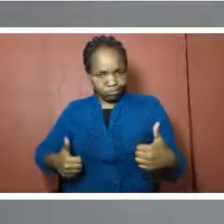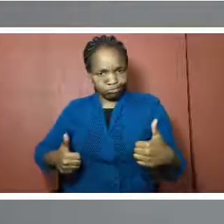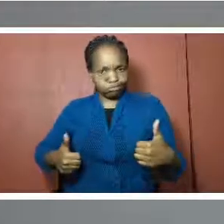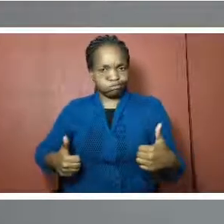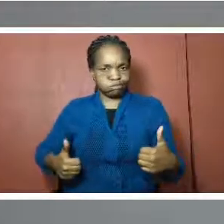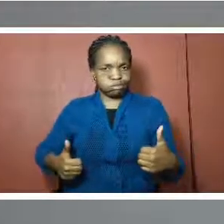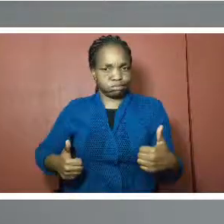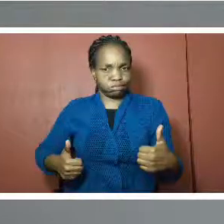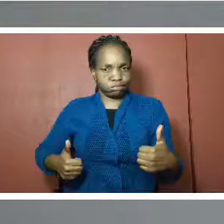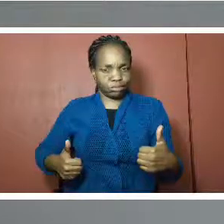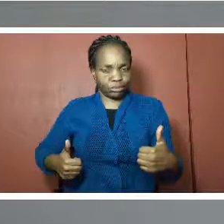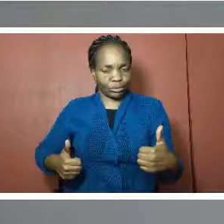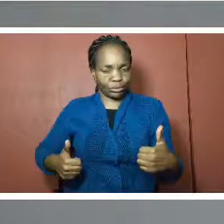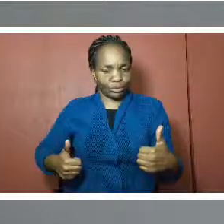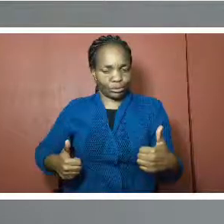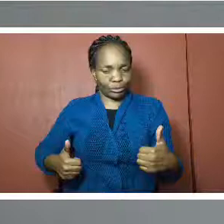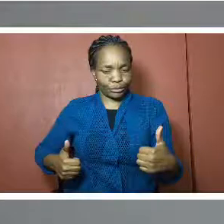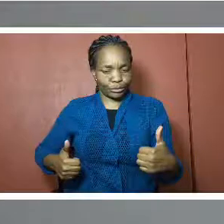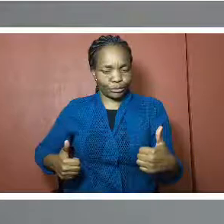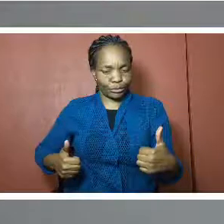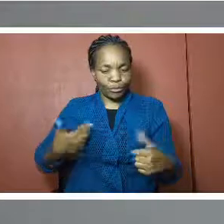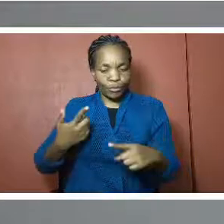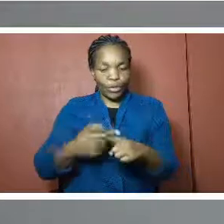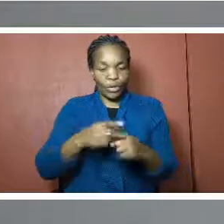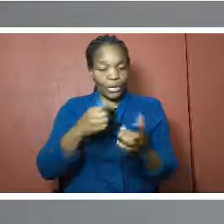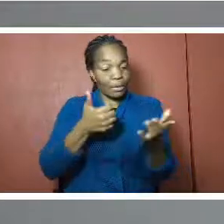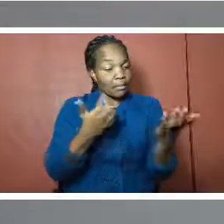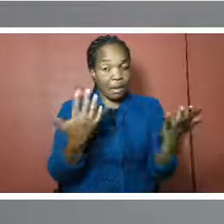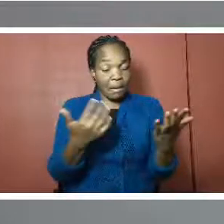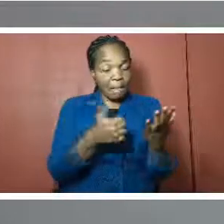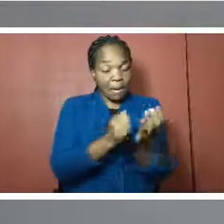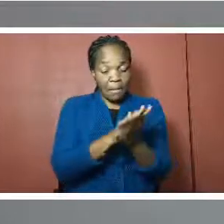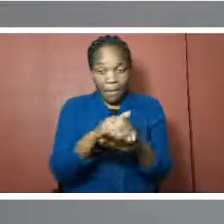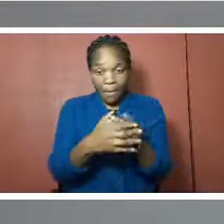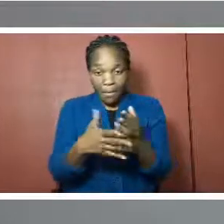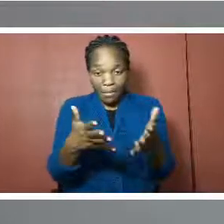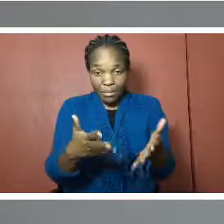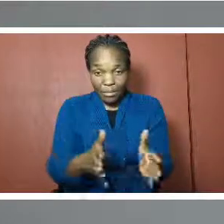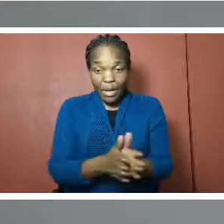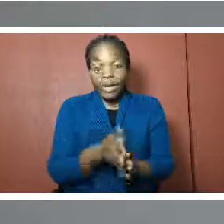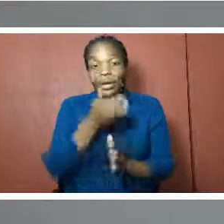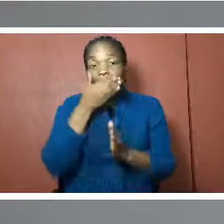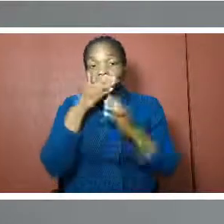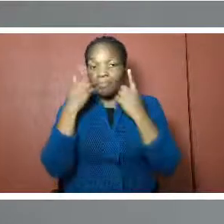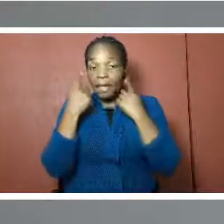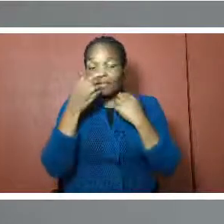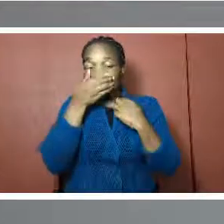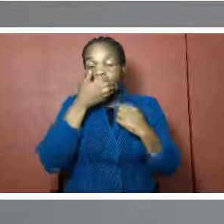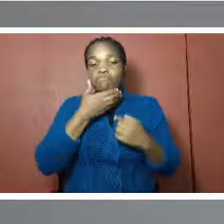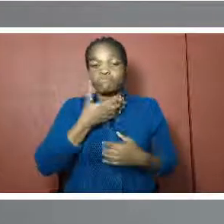our distance, and we have sanitized our hands so we can safely remove our masks.